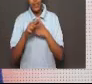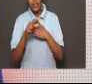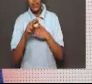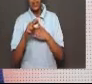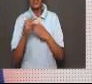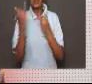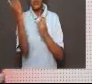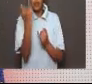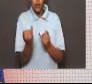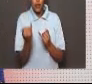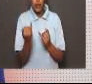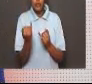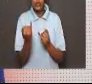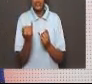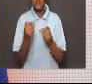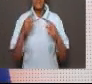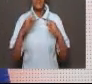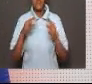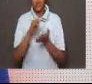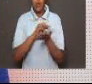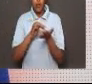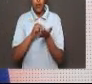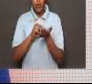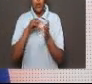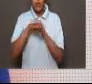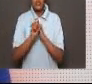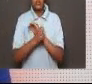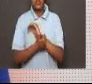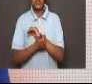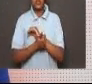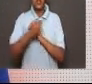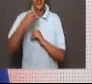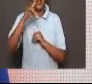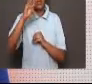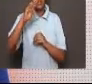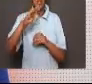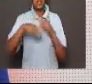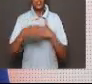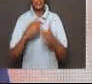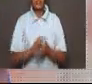geometrical shapes of molecules on the basis of hybridization.